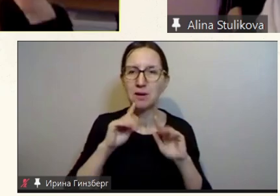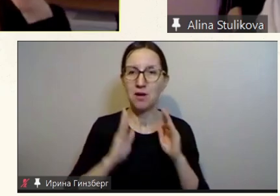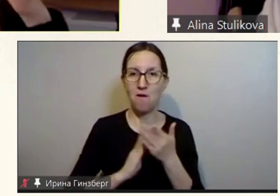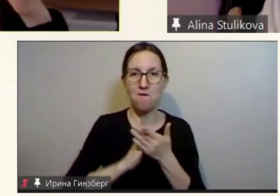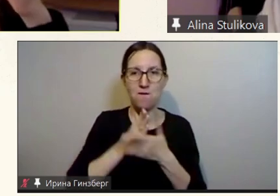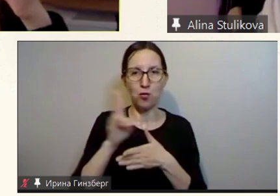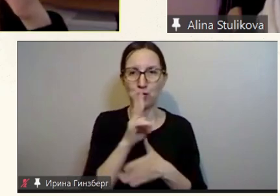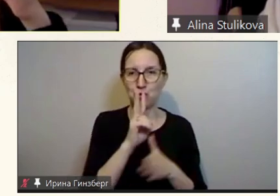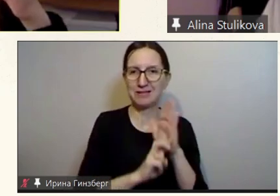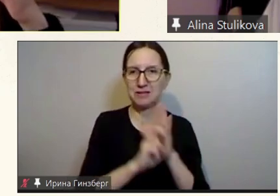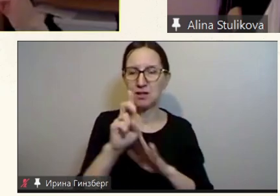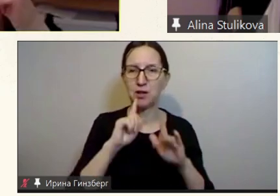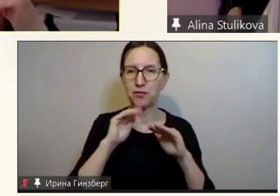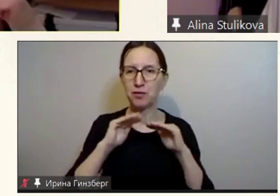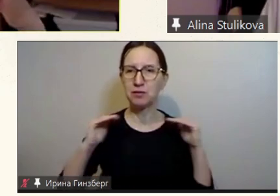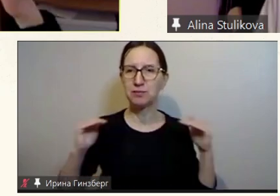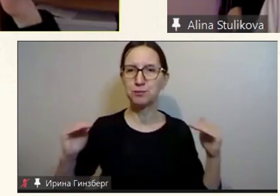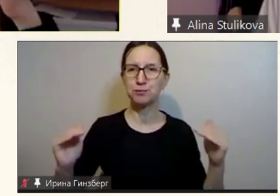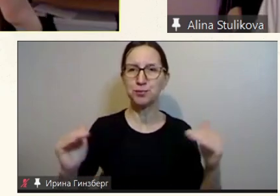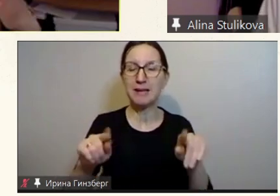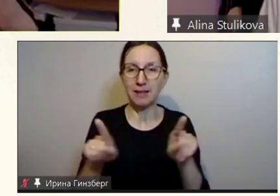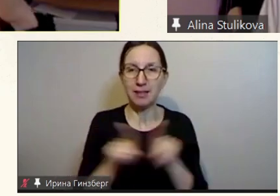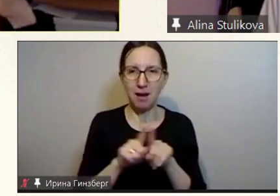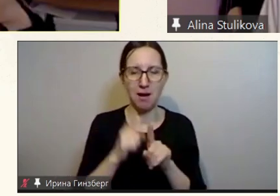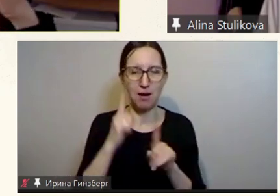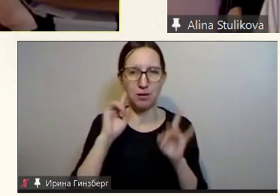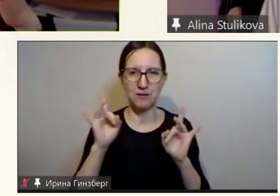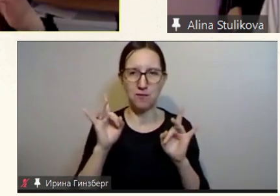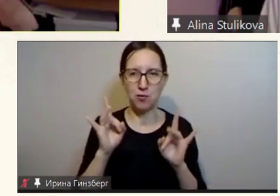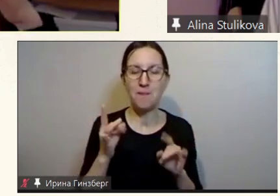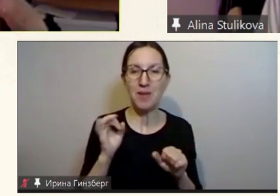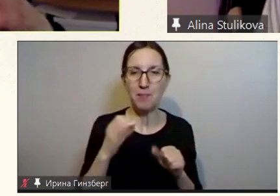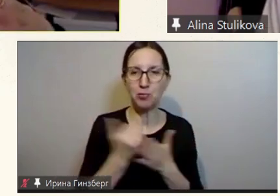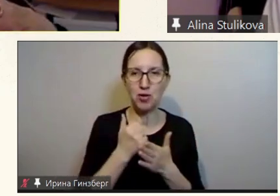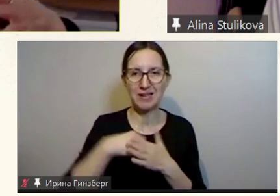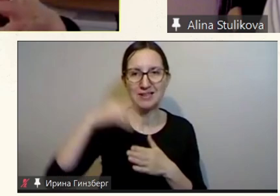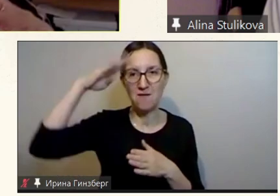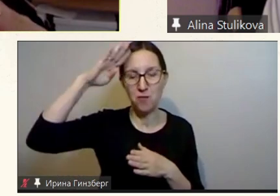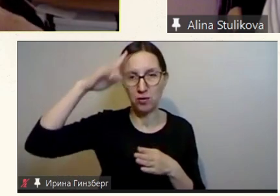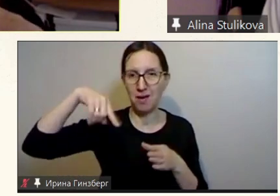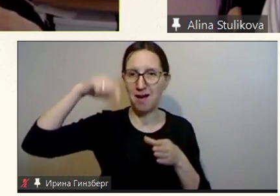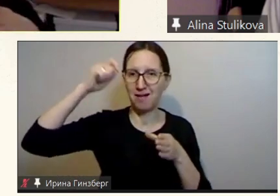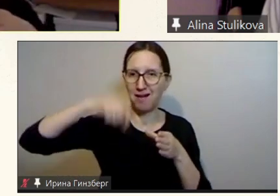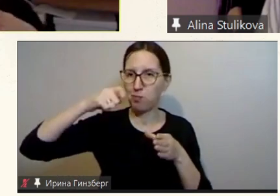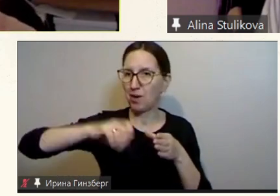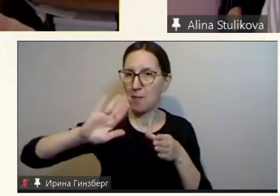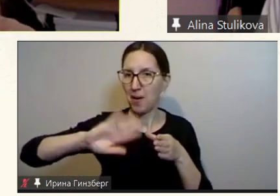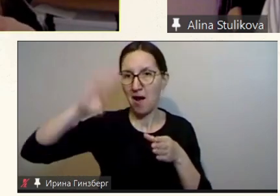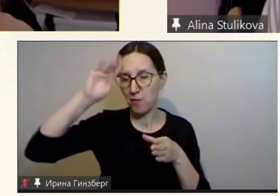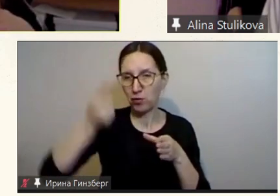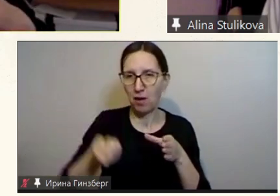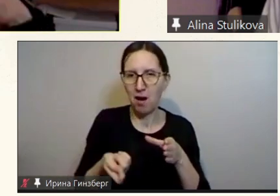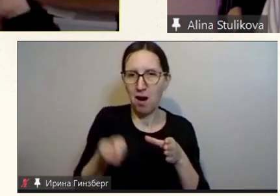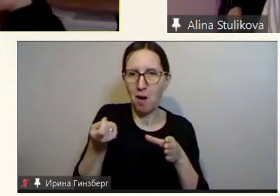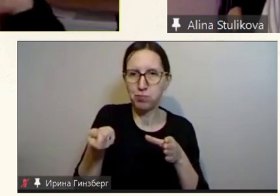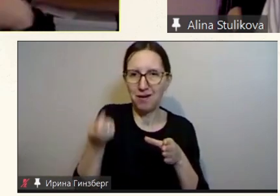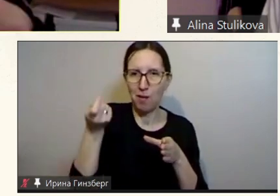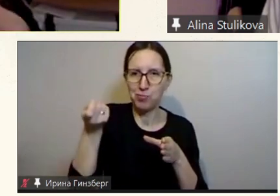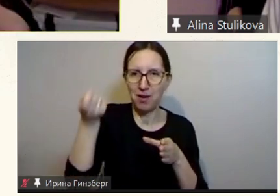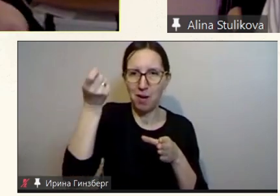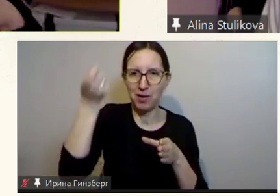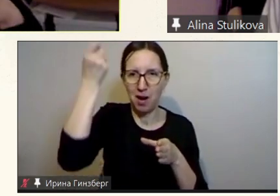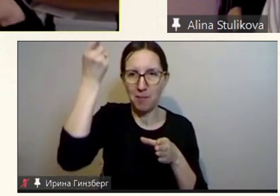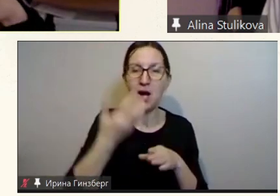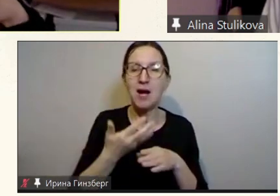the water starts dripping up, and slowly and more and more and more. And then you see him starting to move